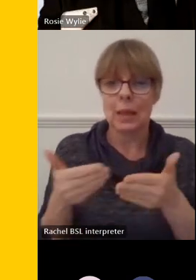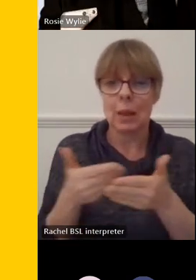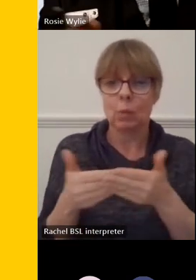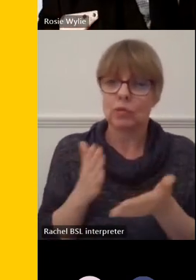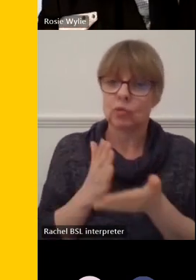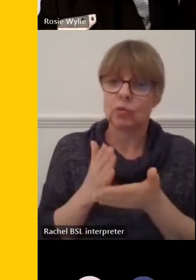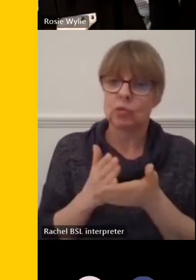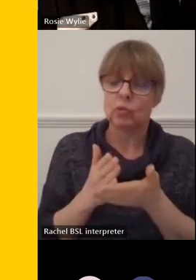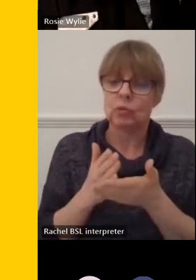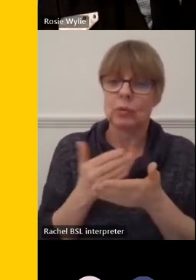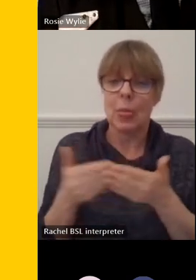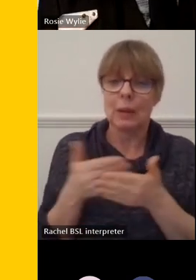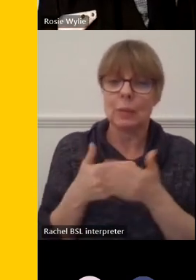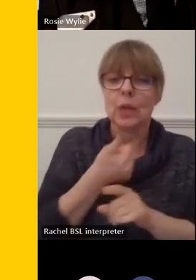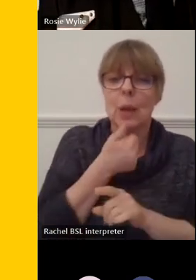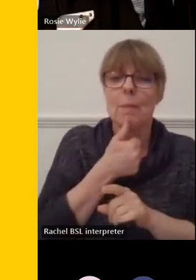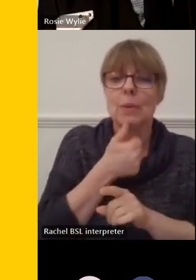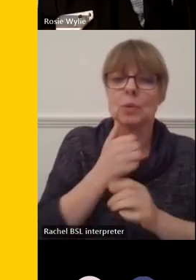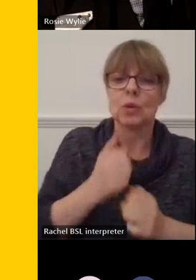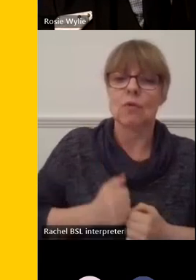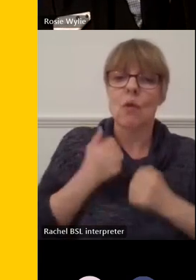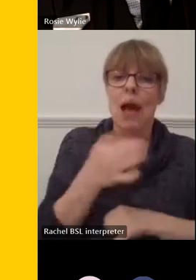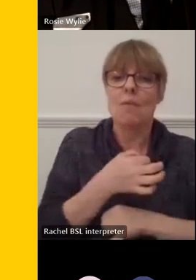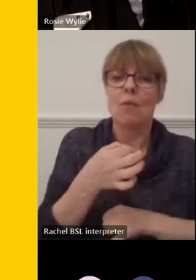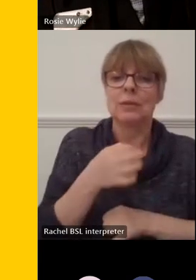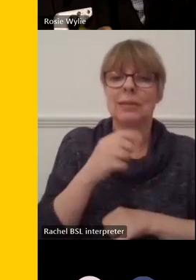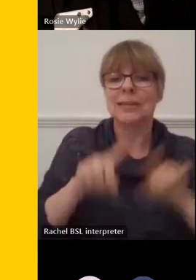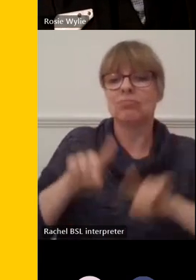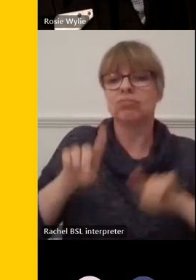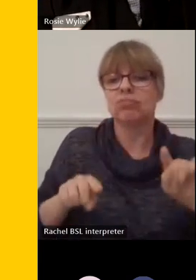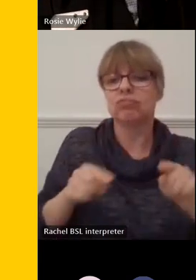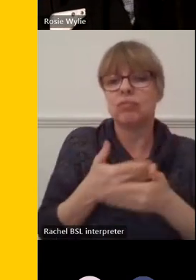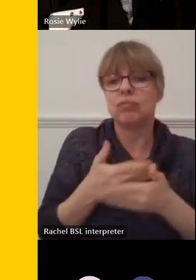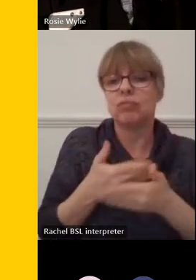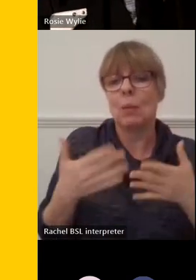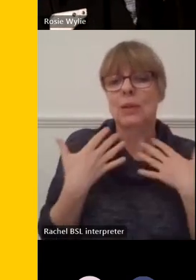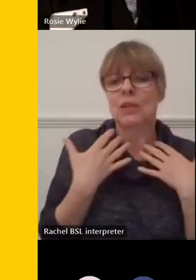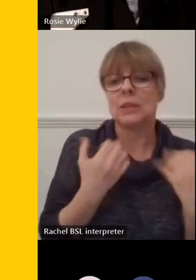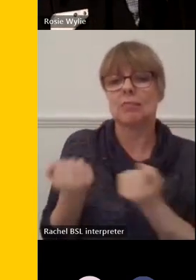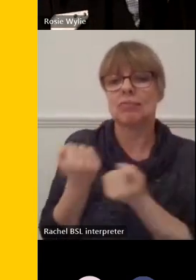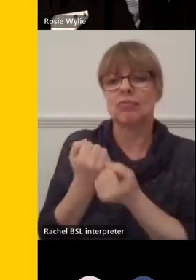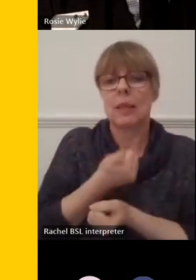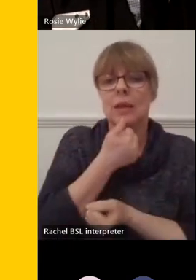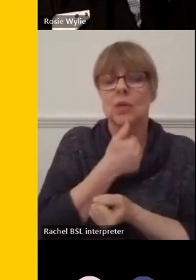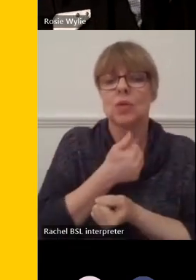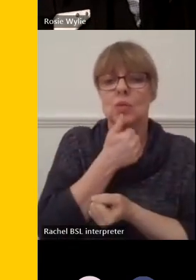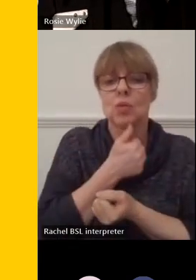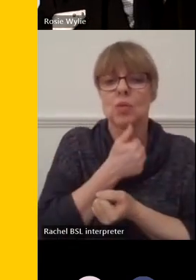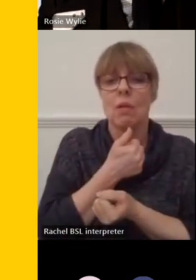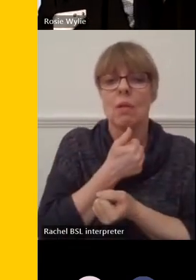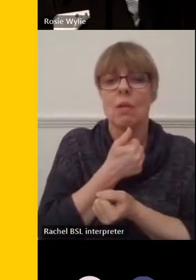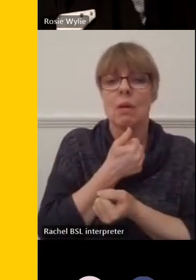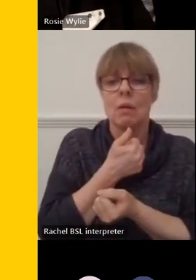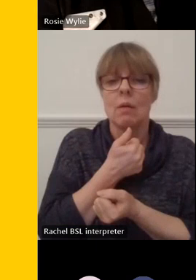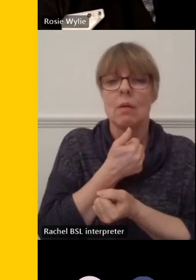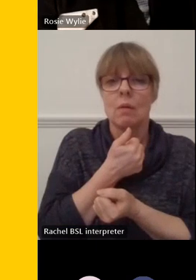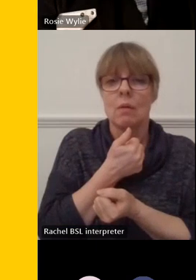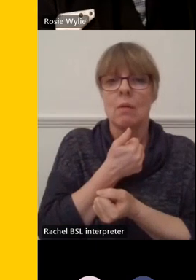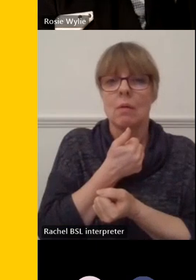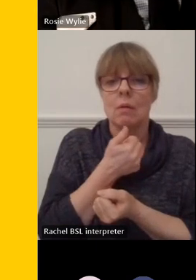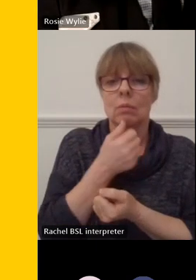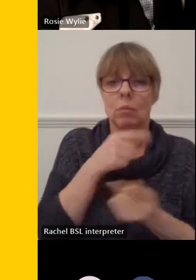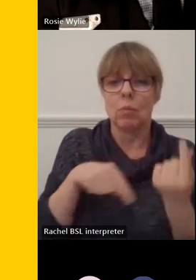language can be very useful. Have volunteers that speak different languages can be very useful. We found that in the course of our 18-month project that was which we